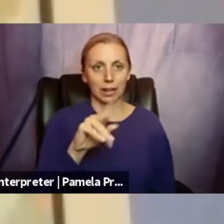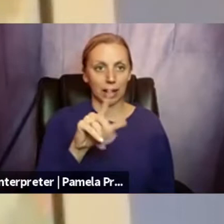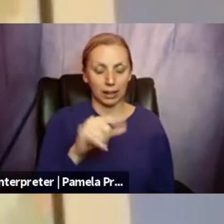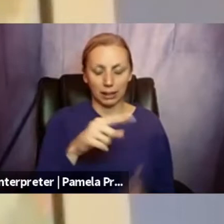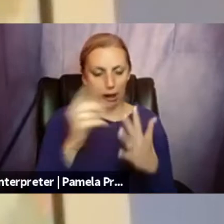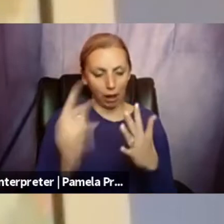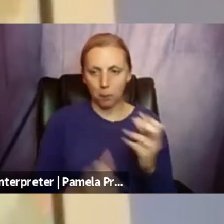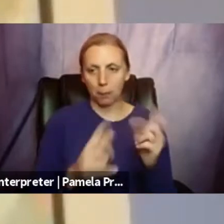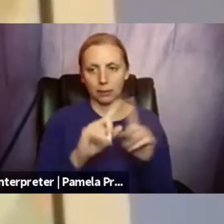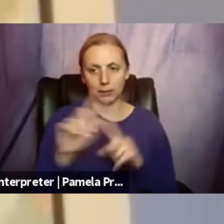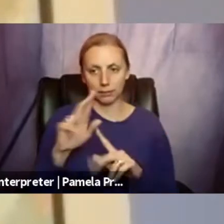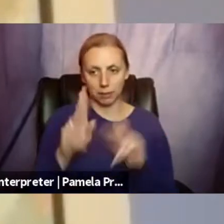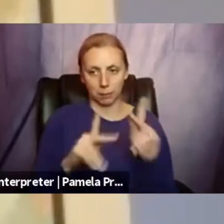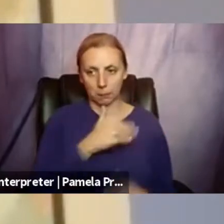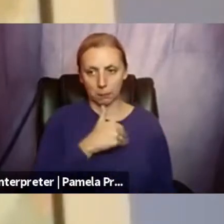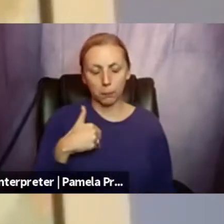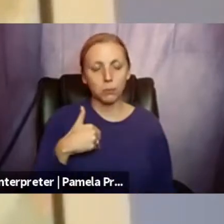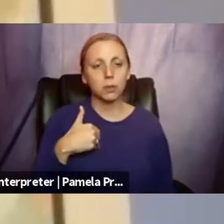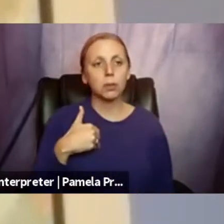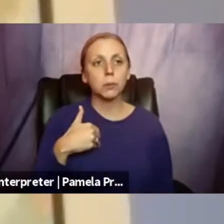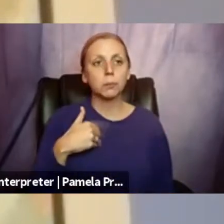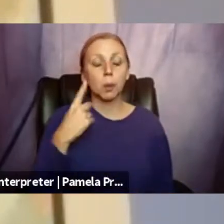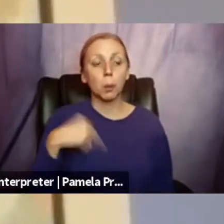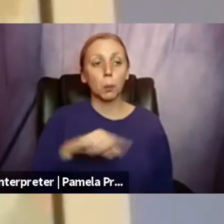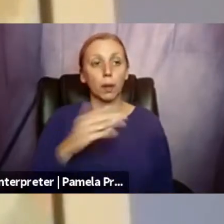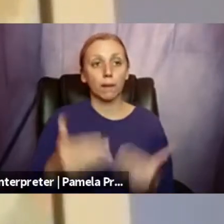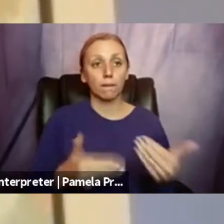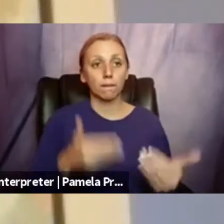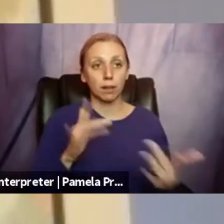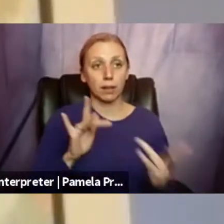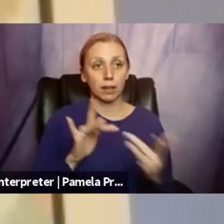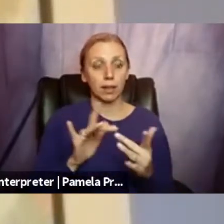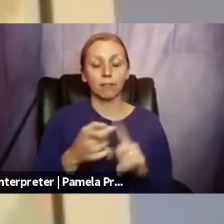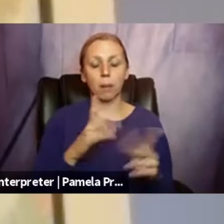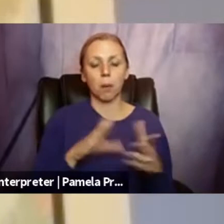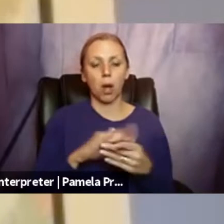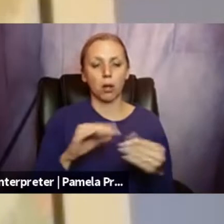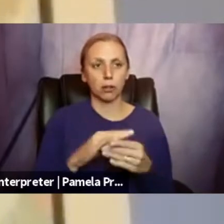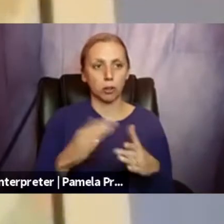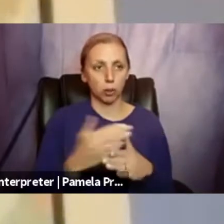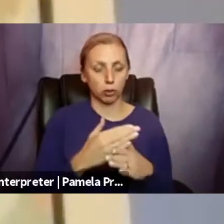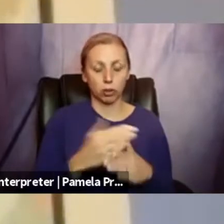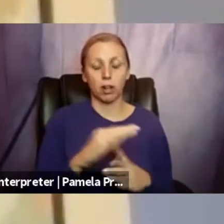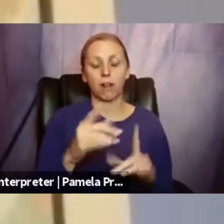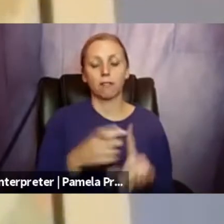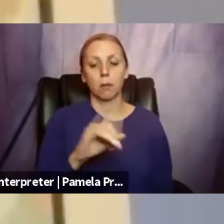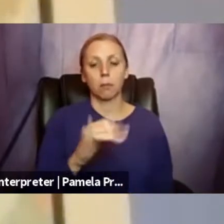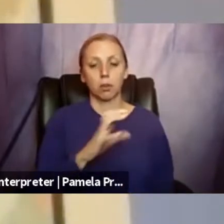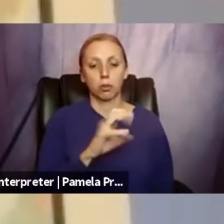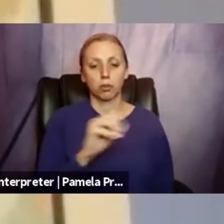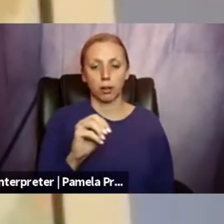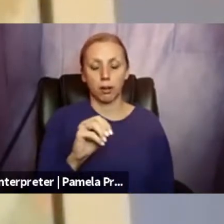Today, we will be invited to connect through a story share from a JCOM alum through group activities inspired